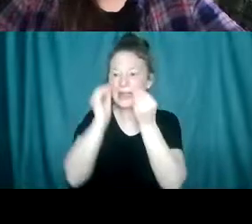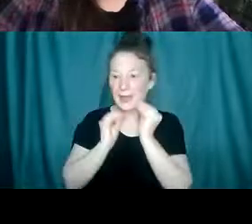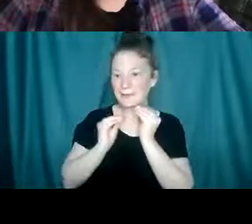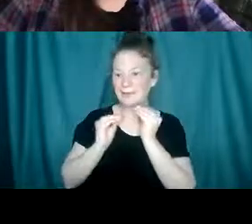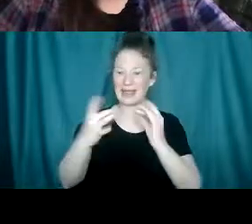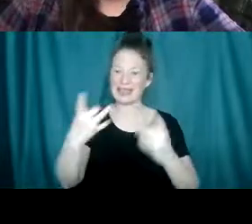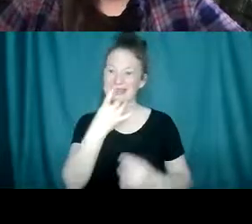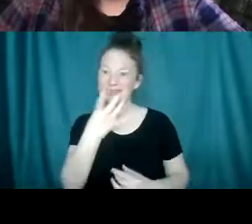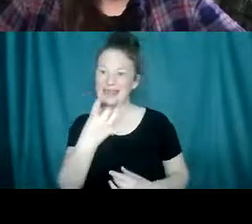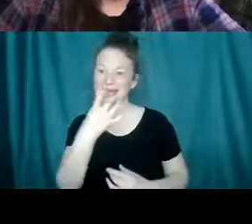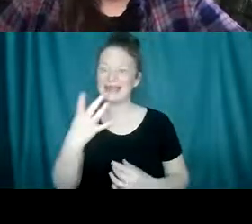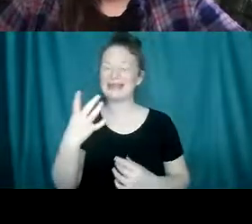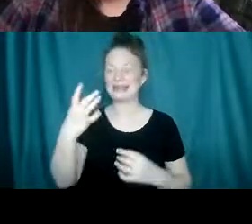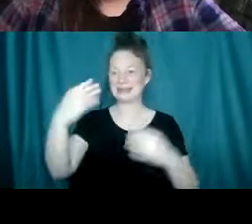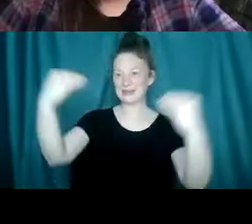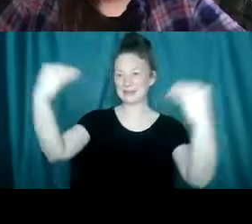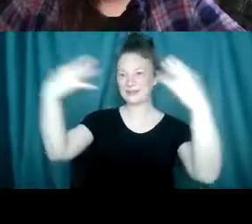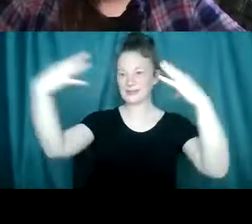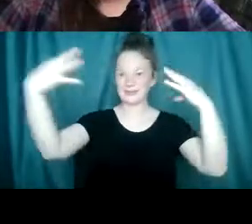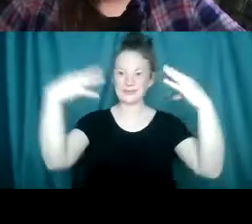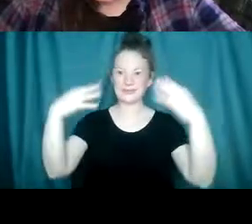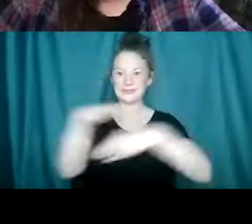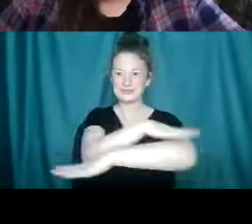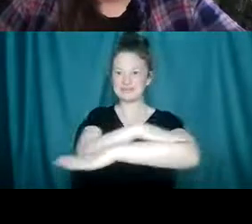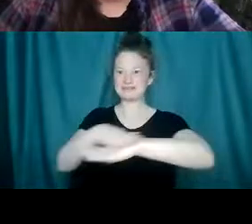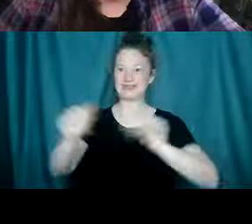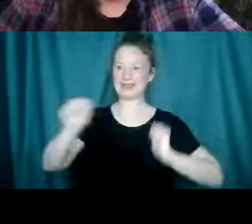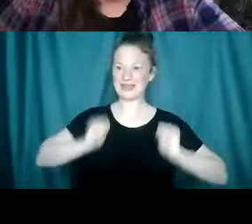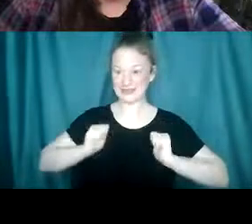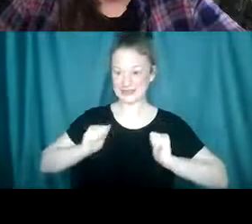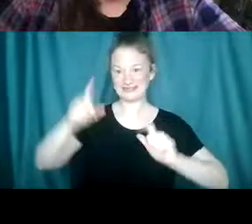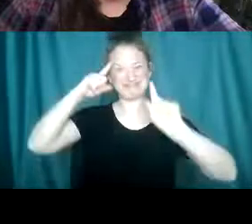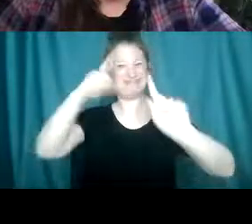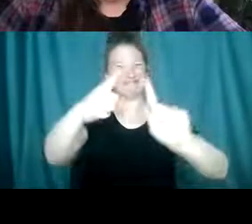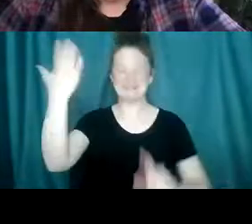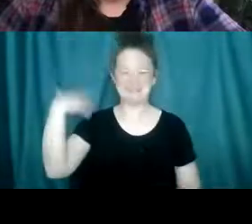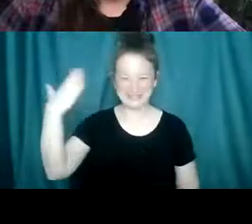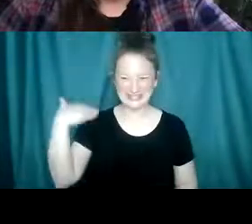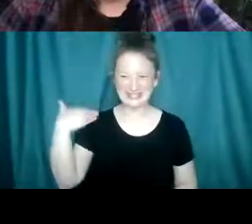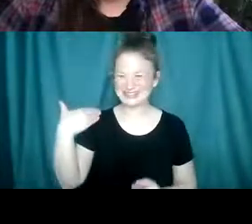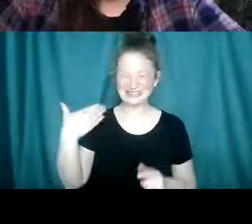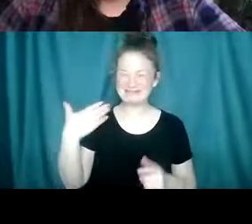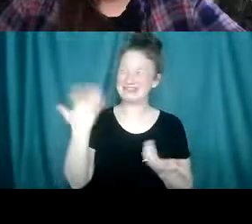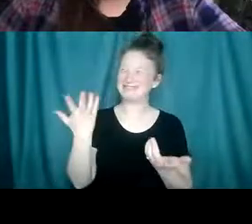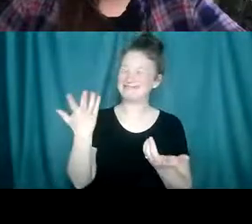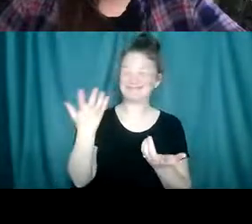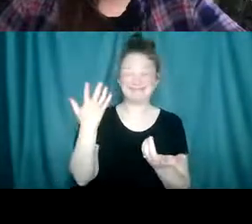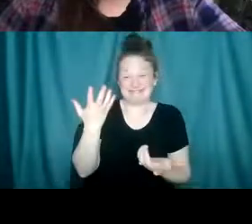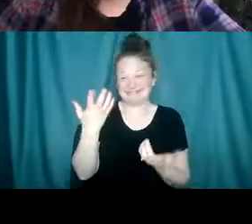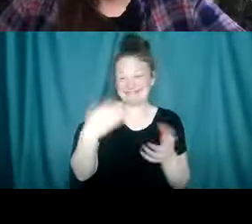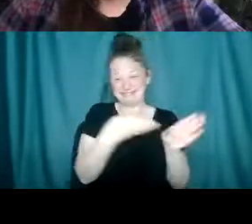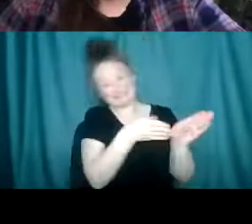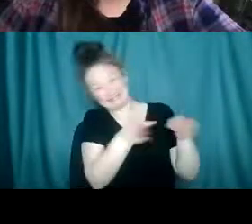and all that, just always about theater. But yeah, somehow got into science